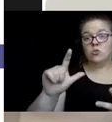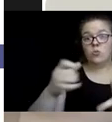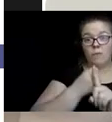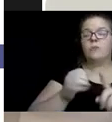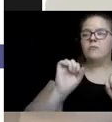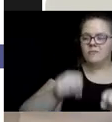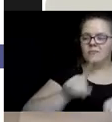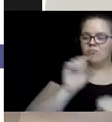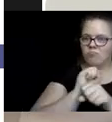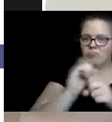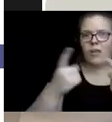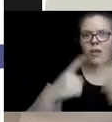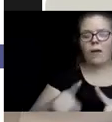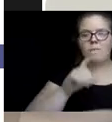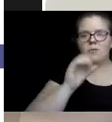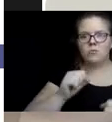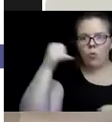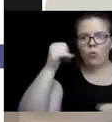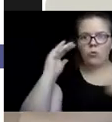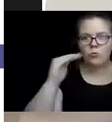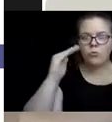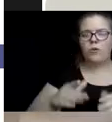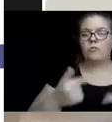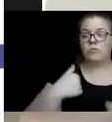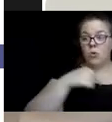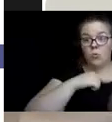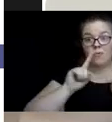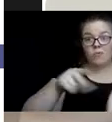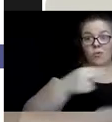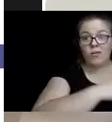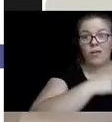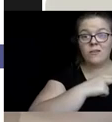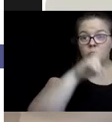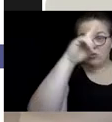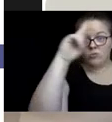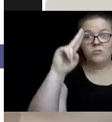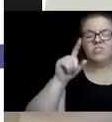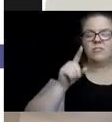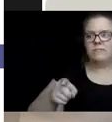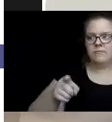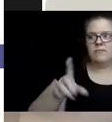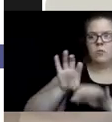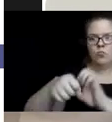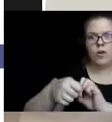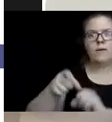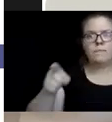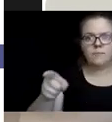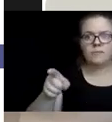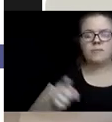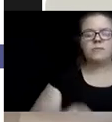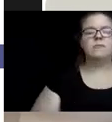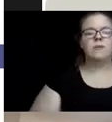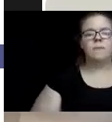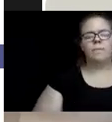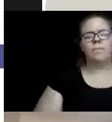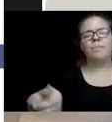adults. We have gone to the hospital and been with individuals who have been raped. But again, similar to